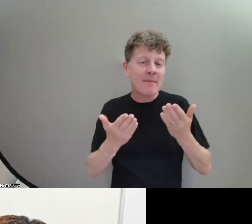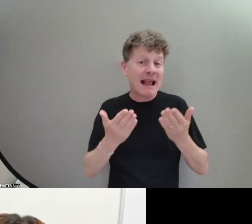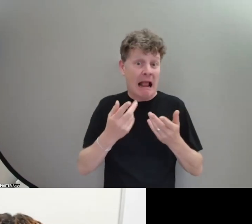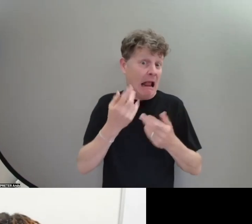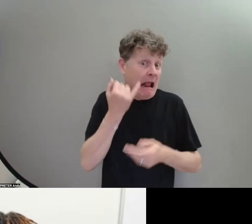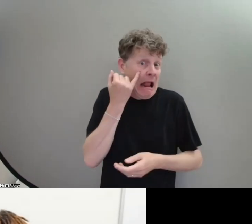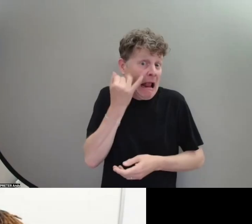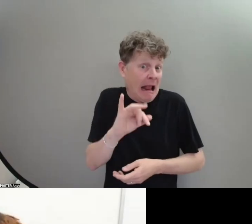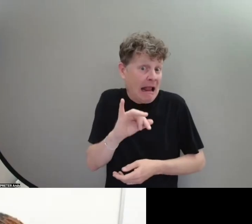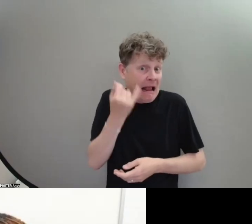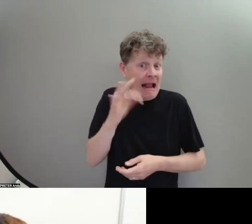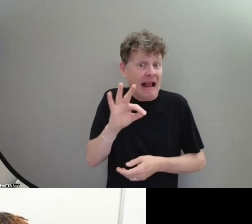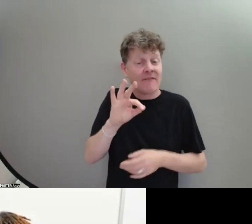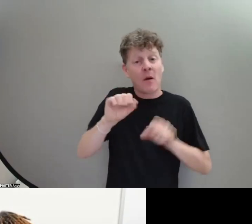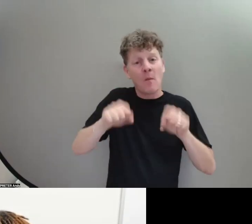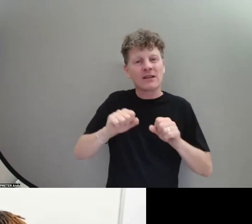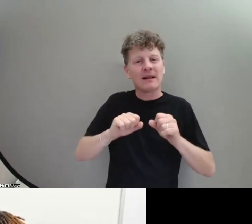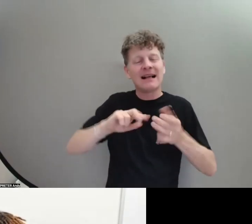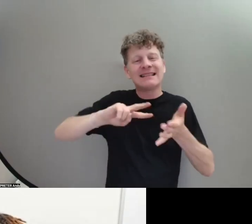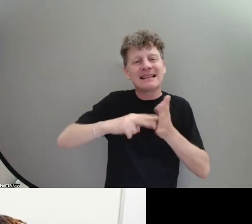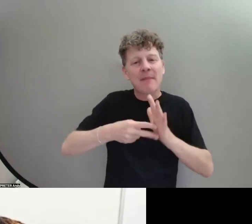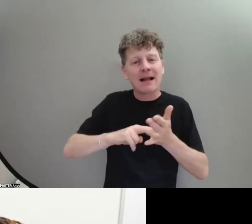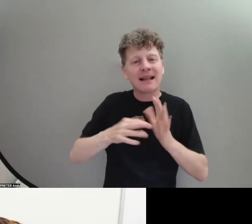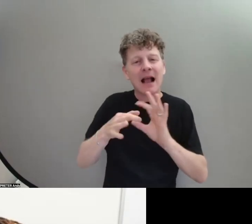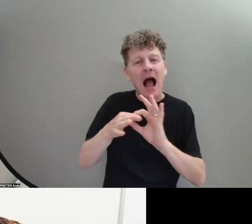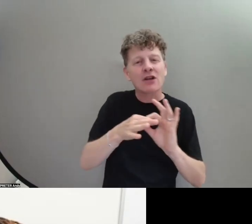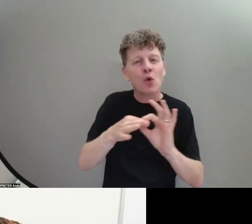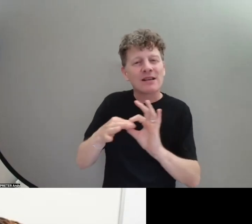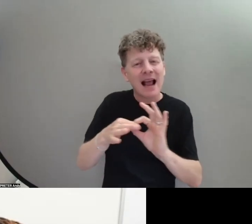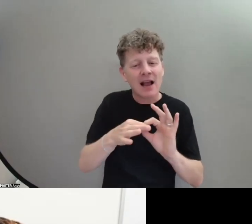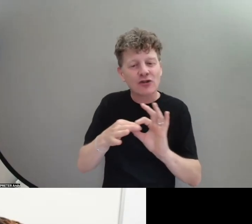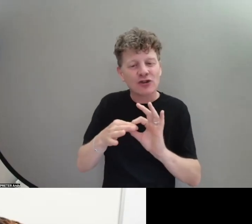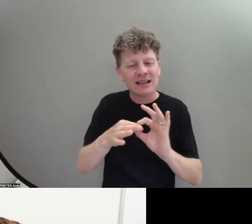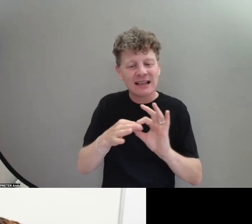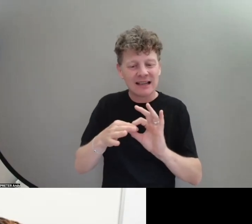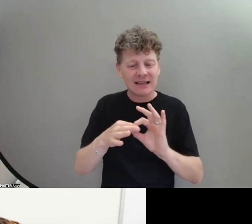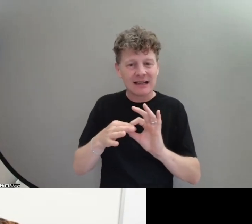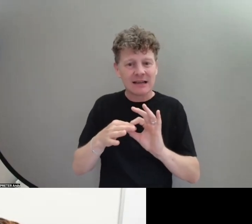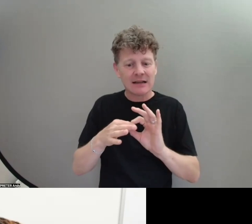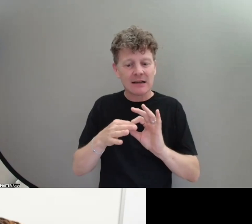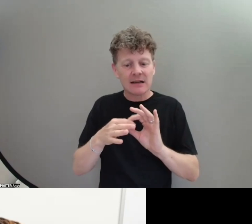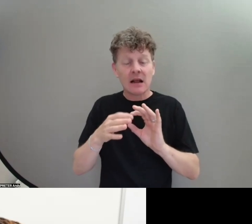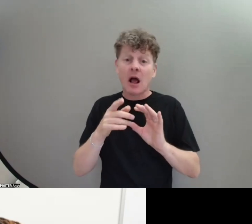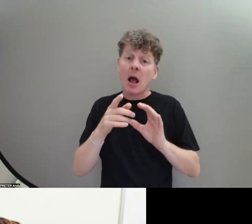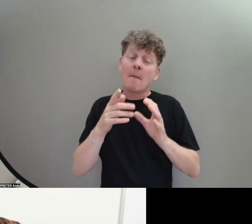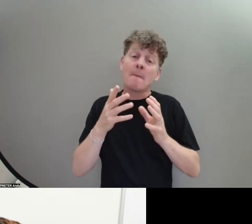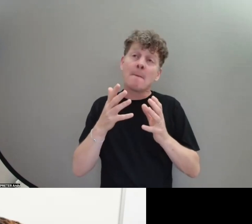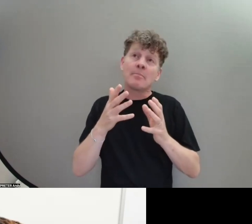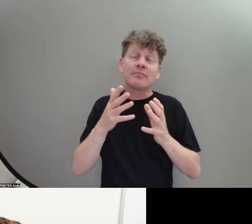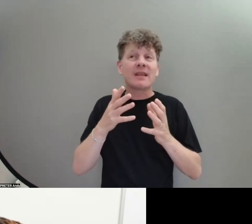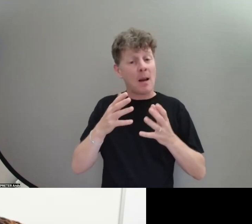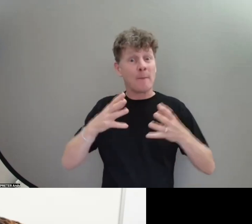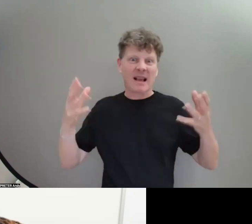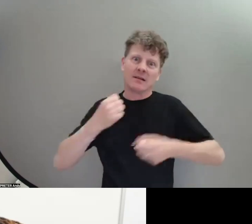possible, gather semantic associations, which is it's a very powerful task. You could gather semantic associations